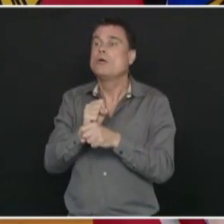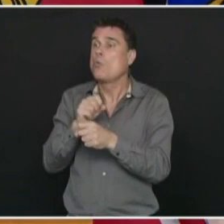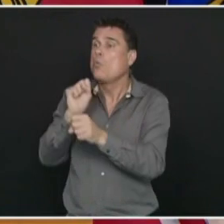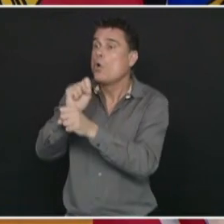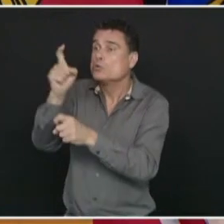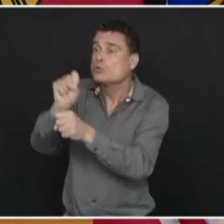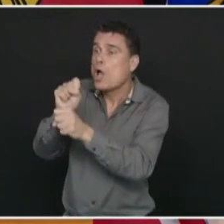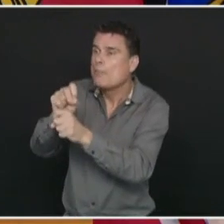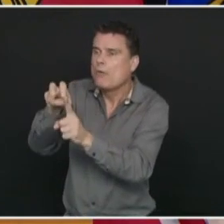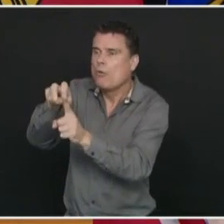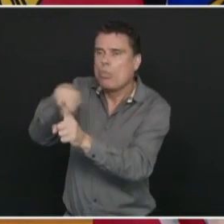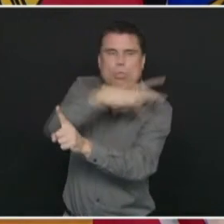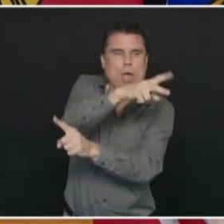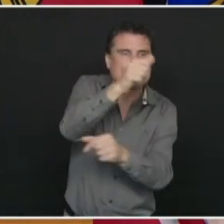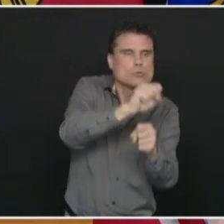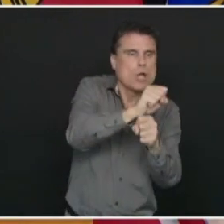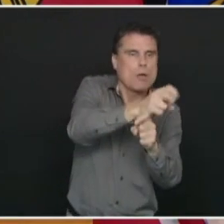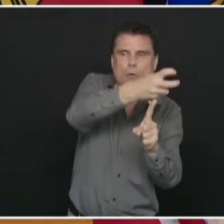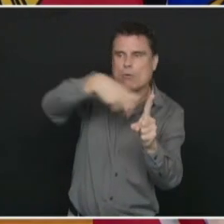way.